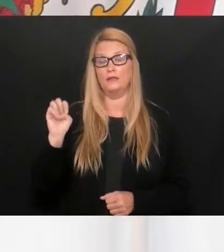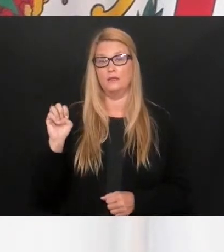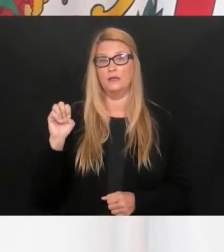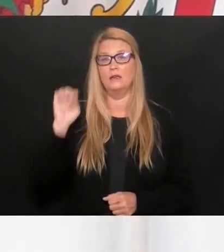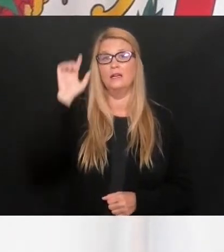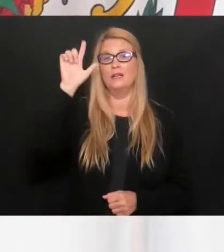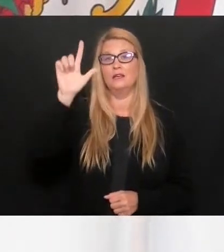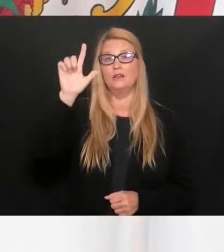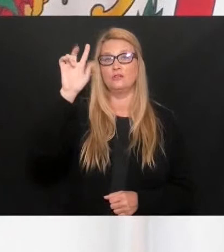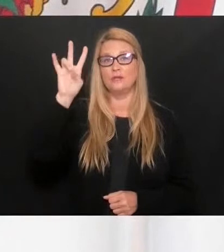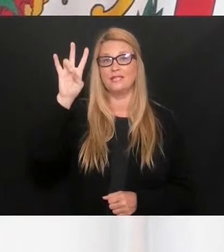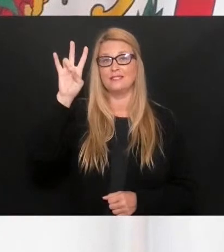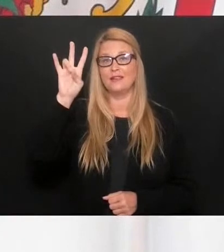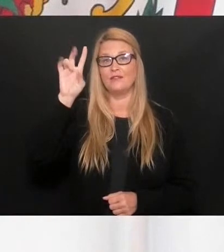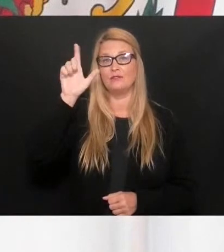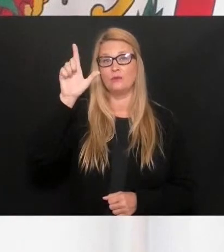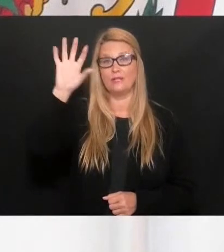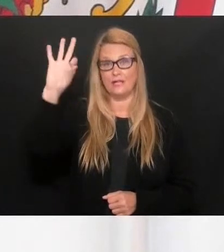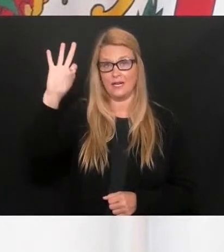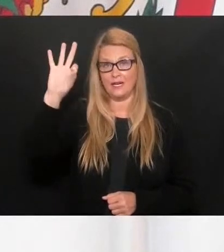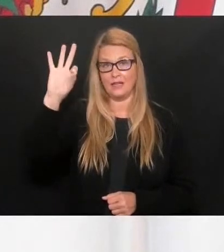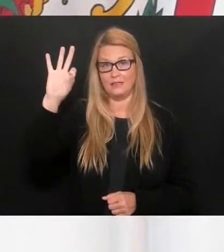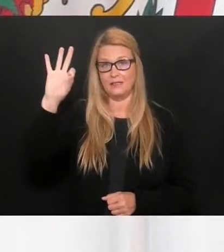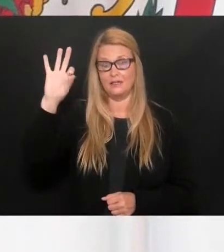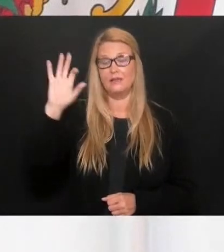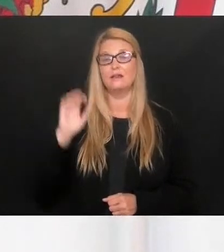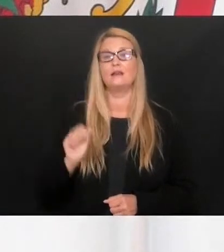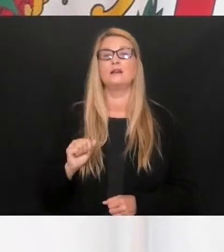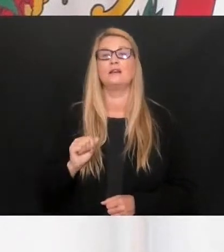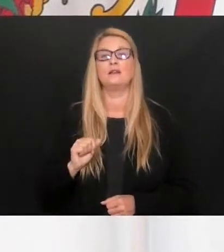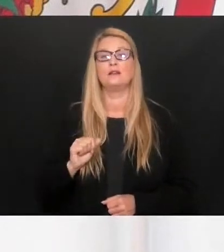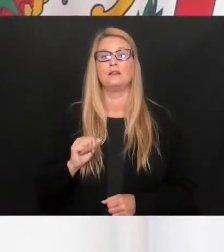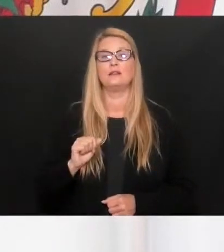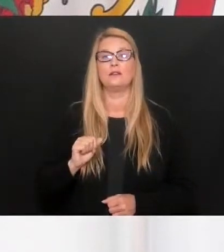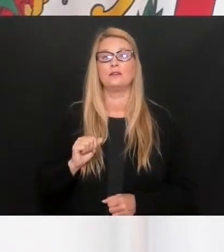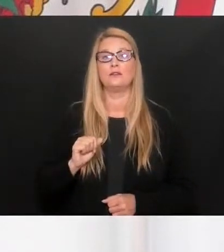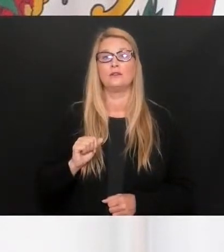And the 2,729th death in West Virginia,